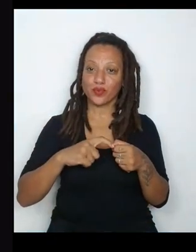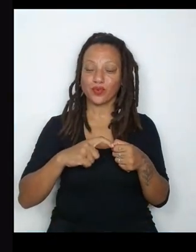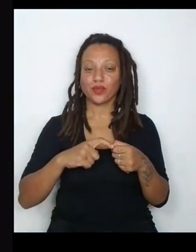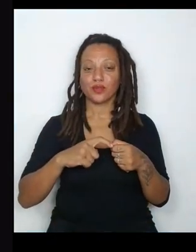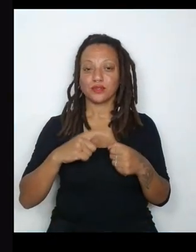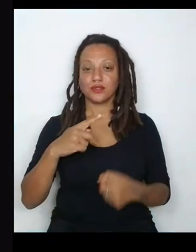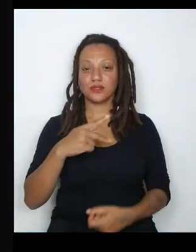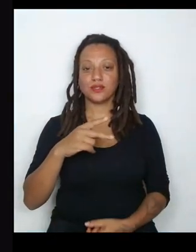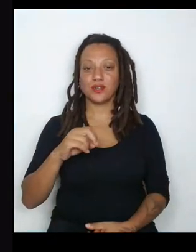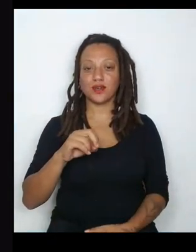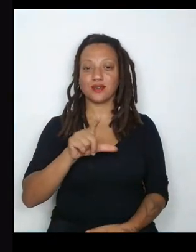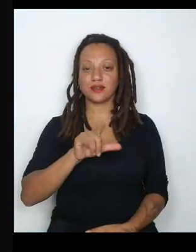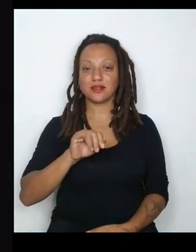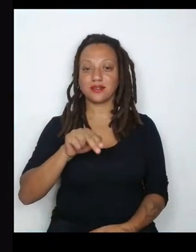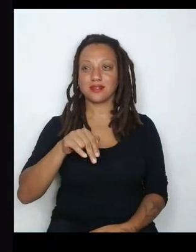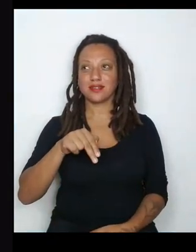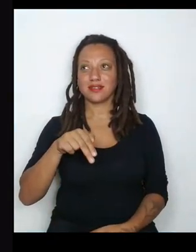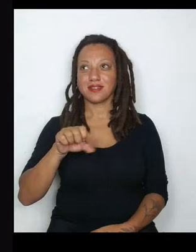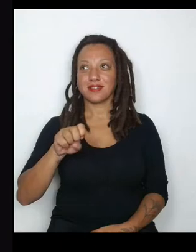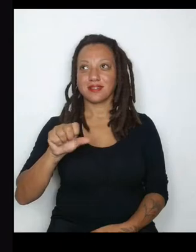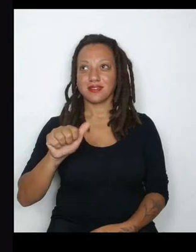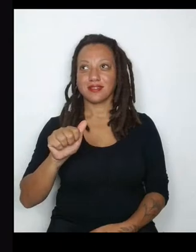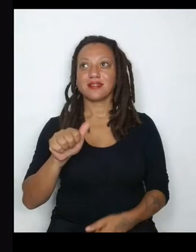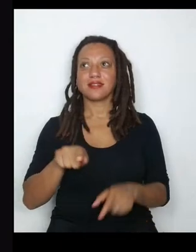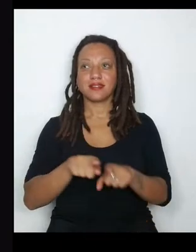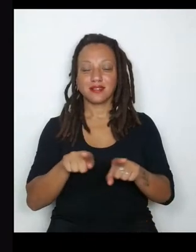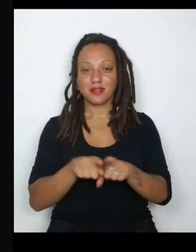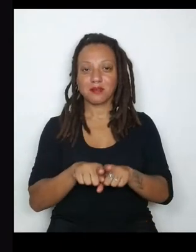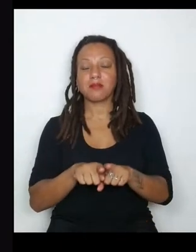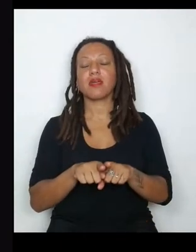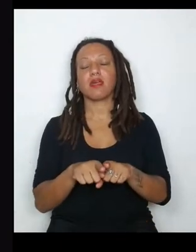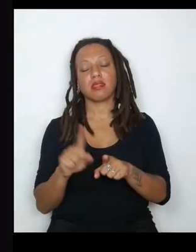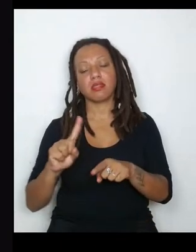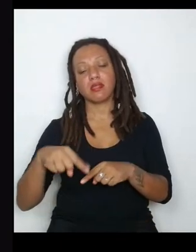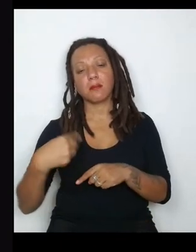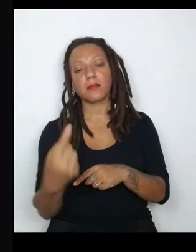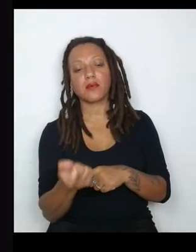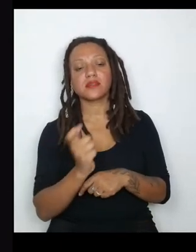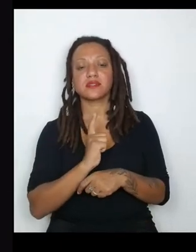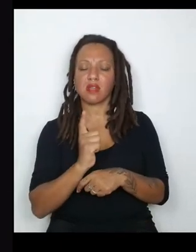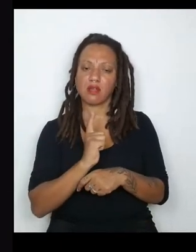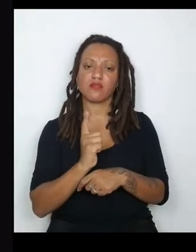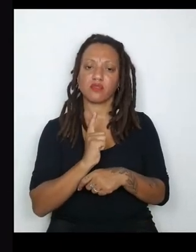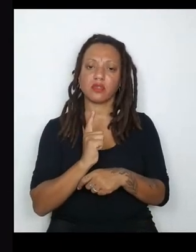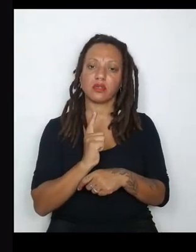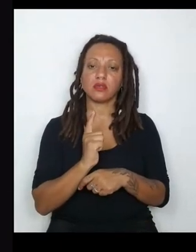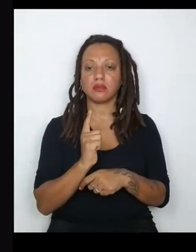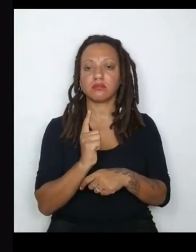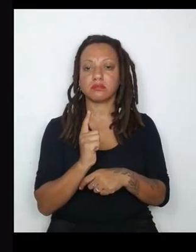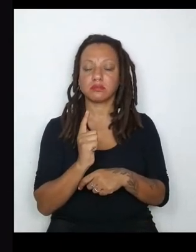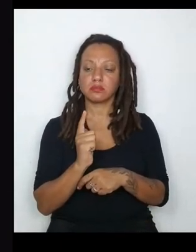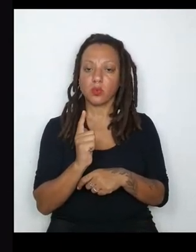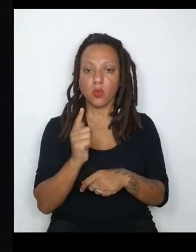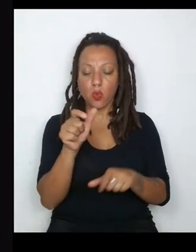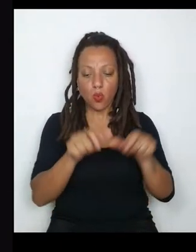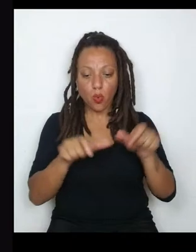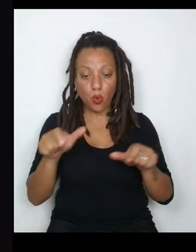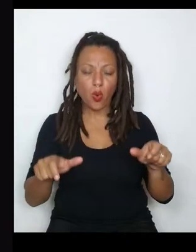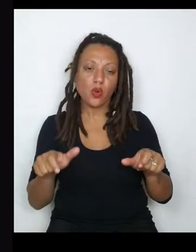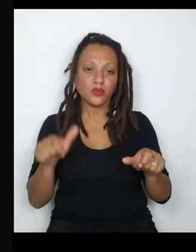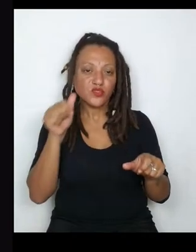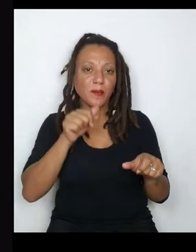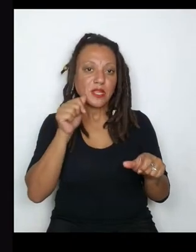exceptions okay my last minute female bodies there are relatively few men are